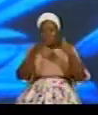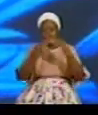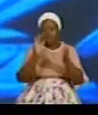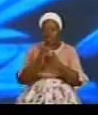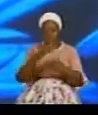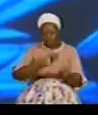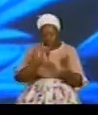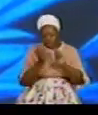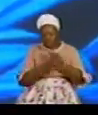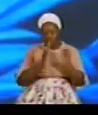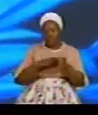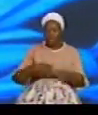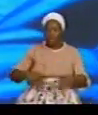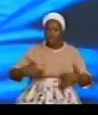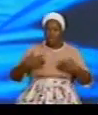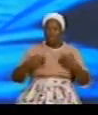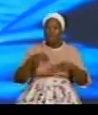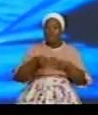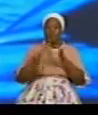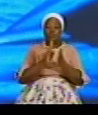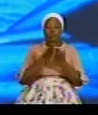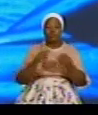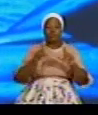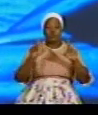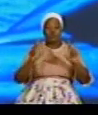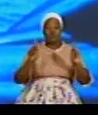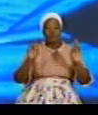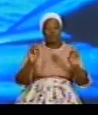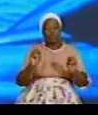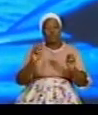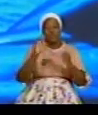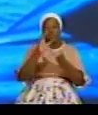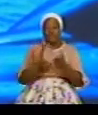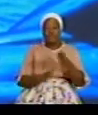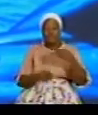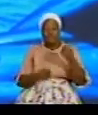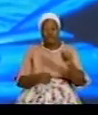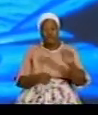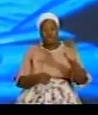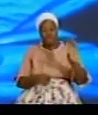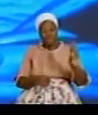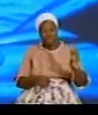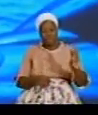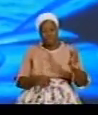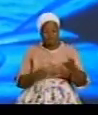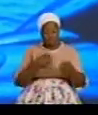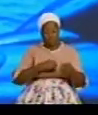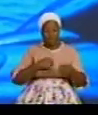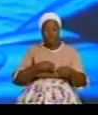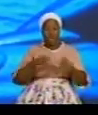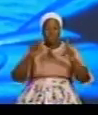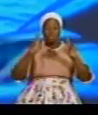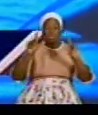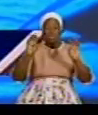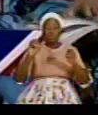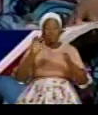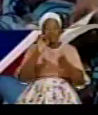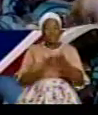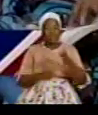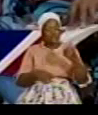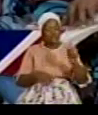our lives? In Luke chapter 19, verse 47, Luke chapter 19,